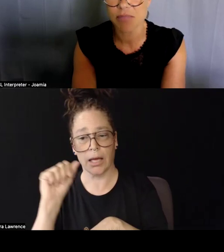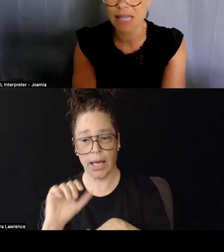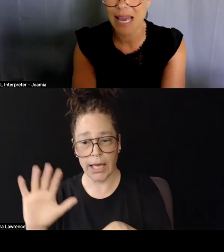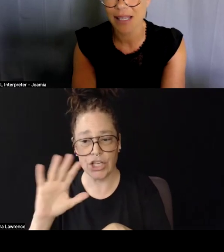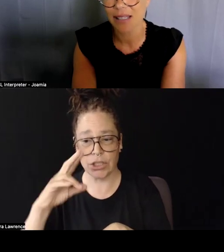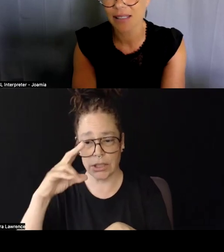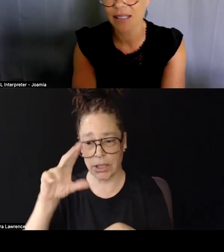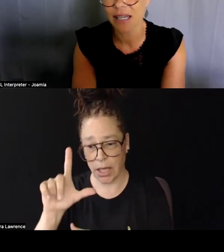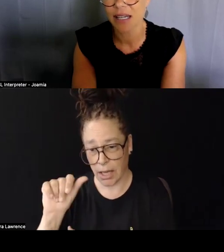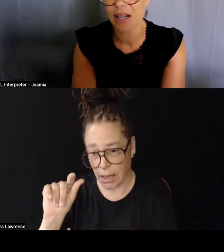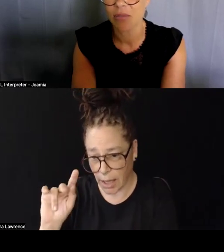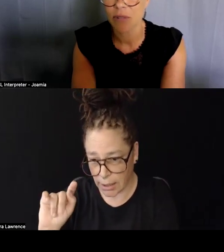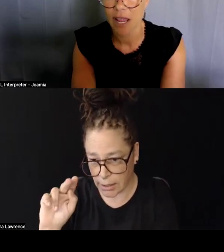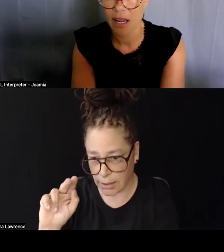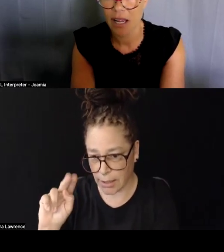Indigenous, Black,